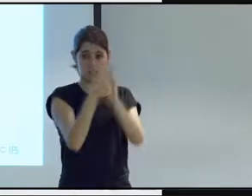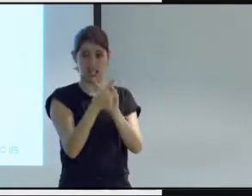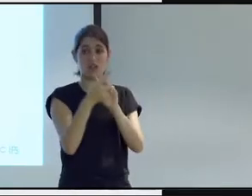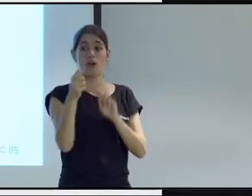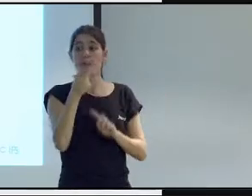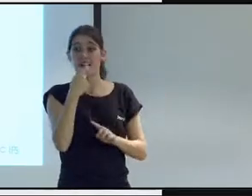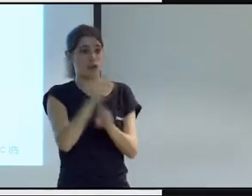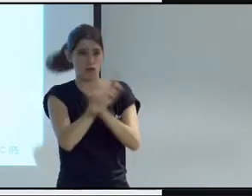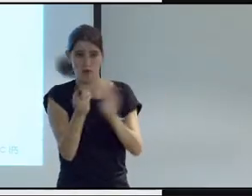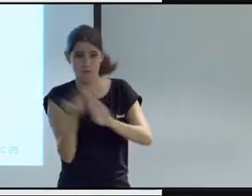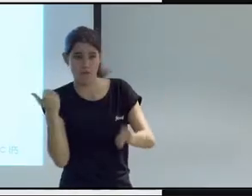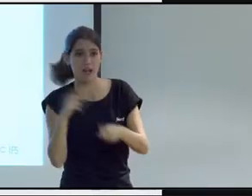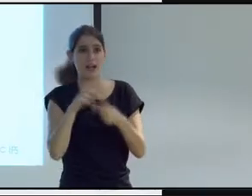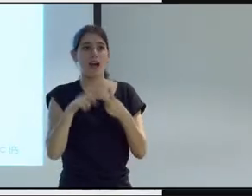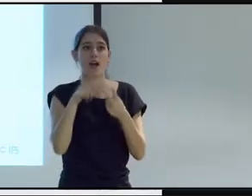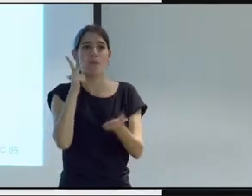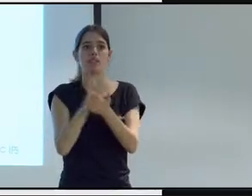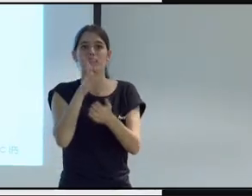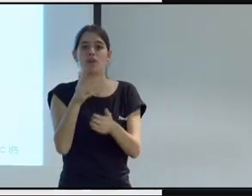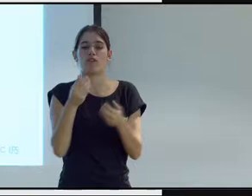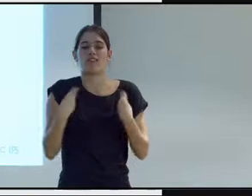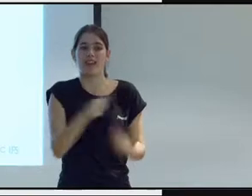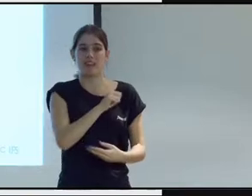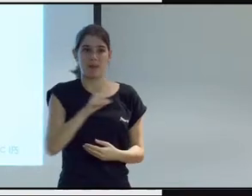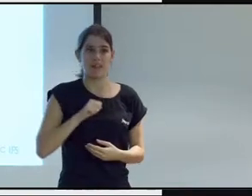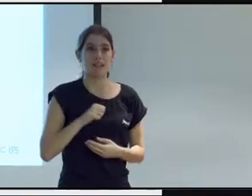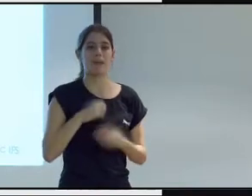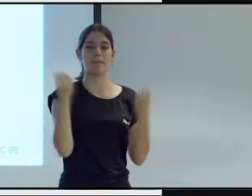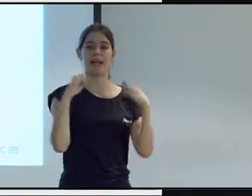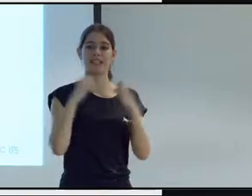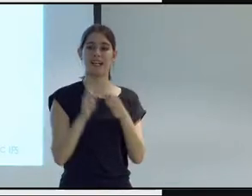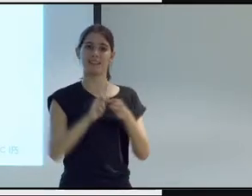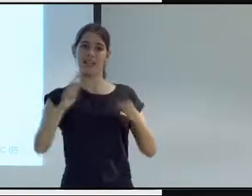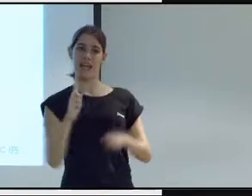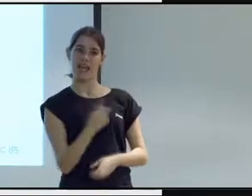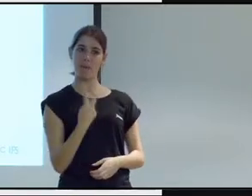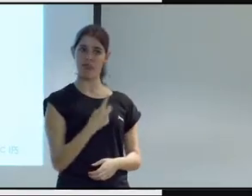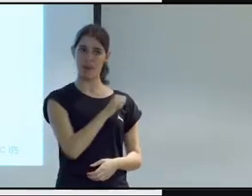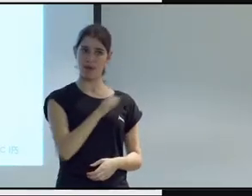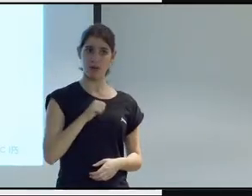It's the demedicalization in favor of independent living,